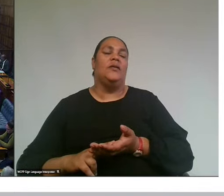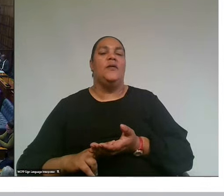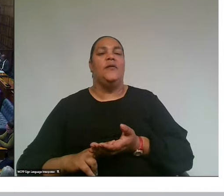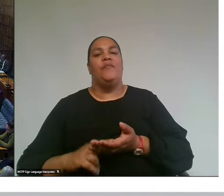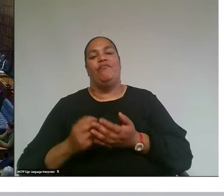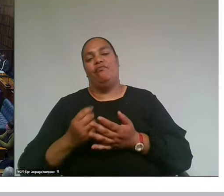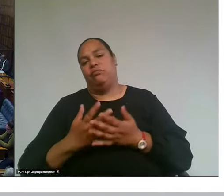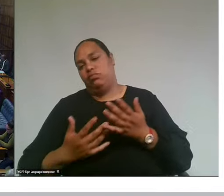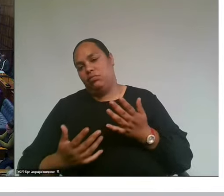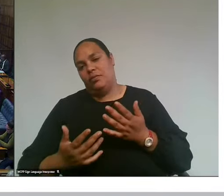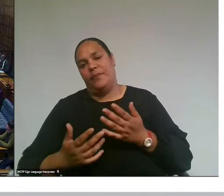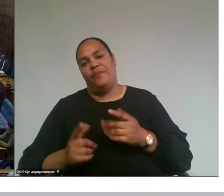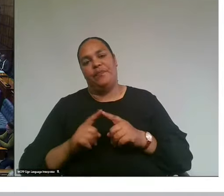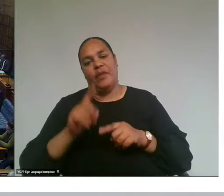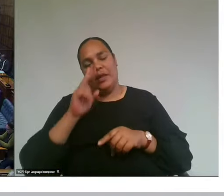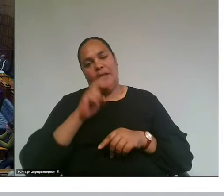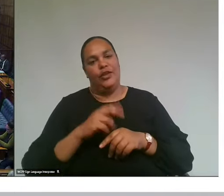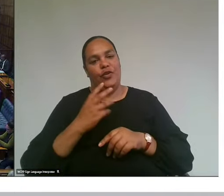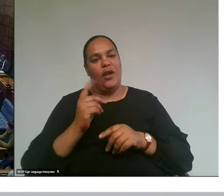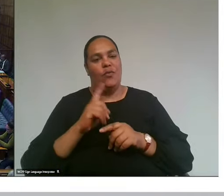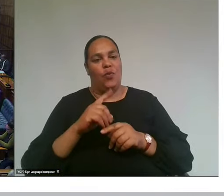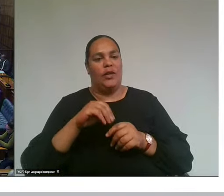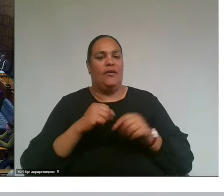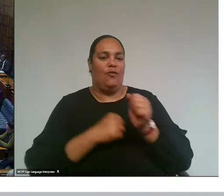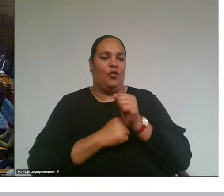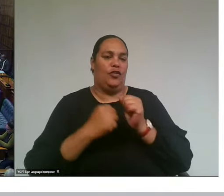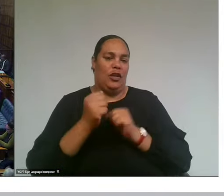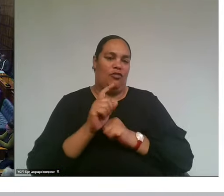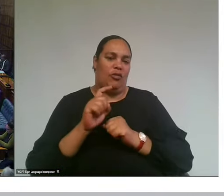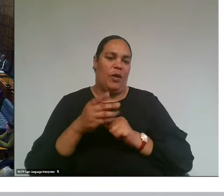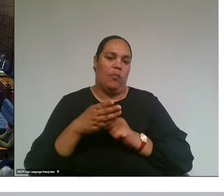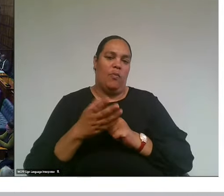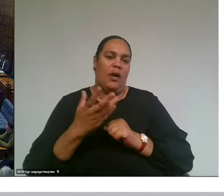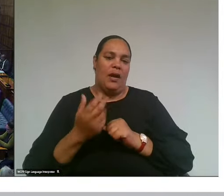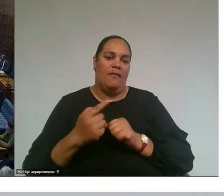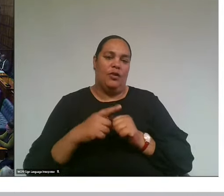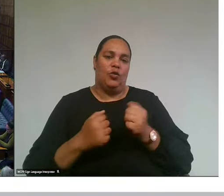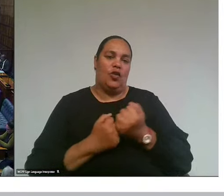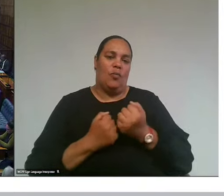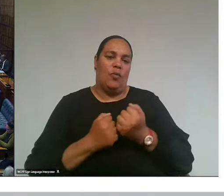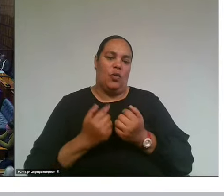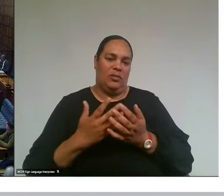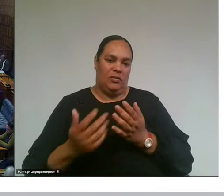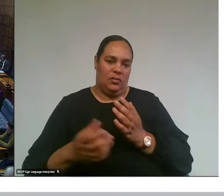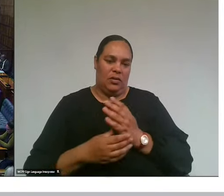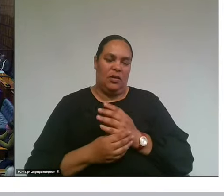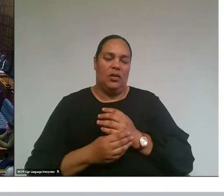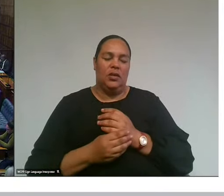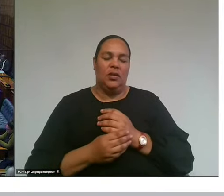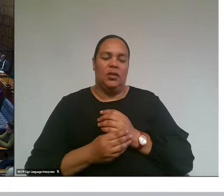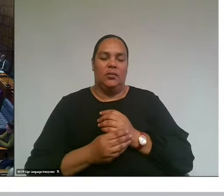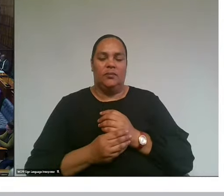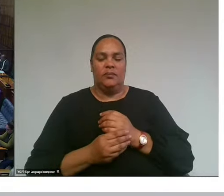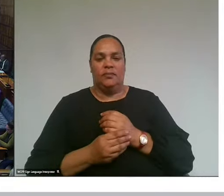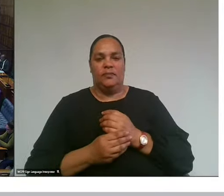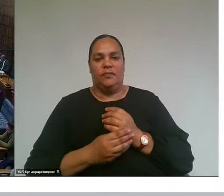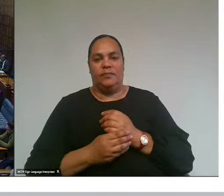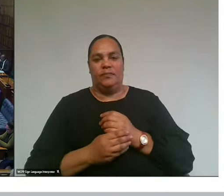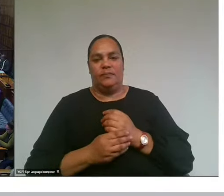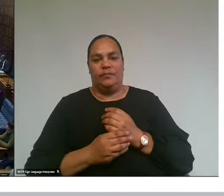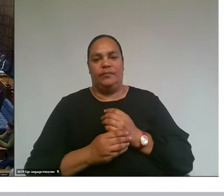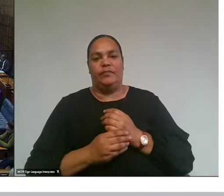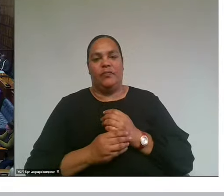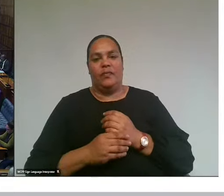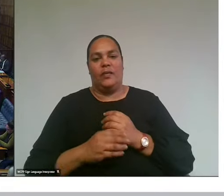Etc uh there needs to be some infrastructure to support that that ET now uh in